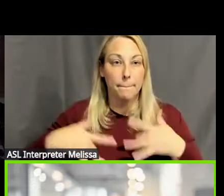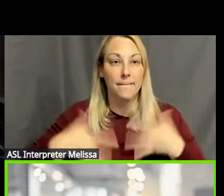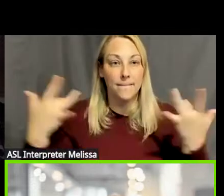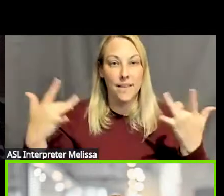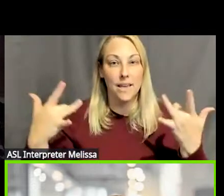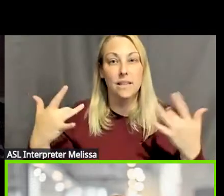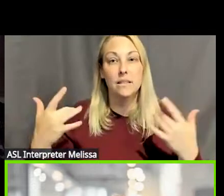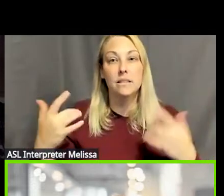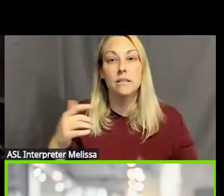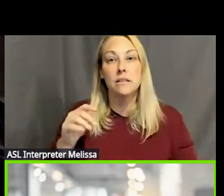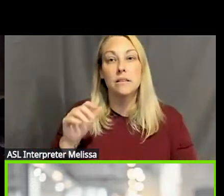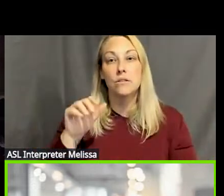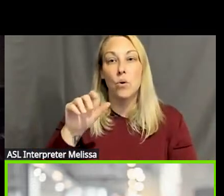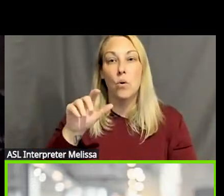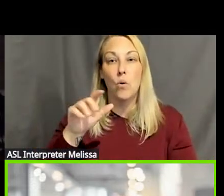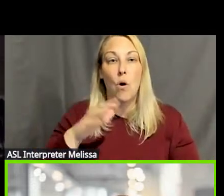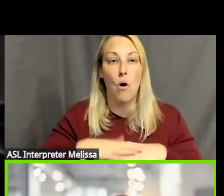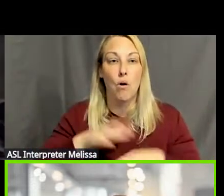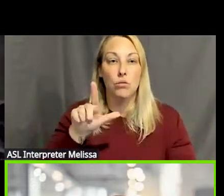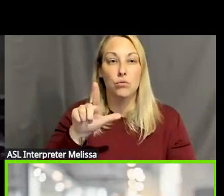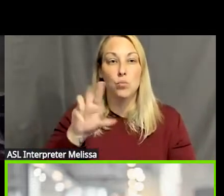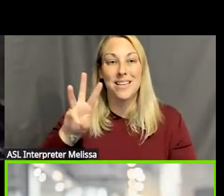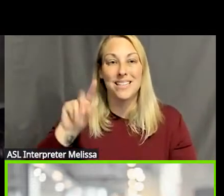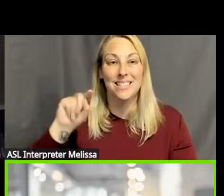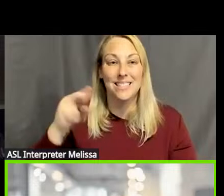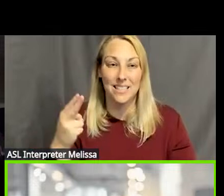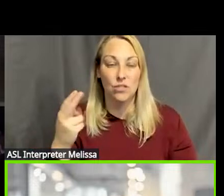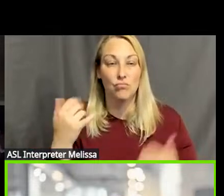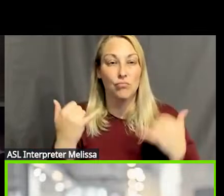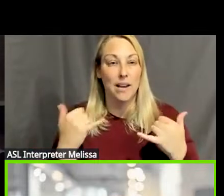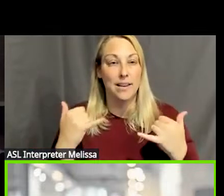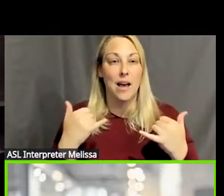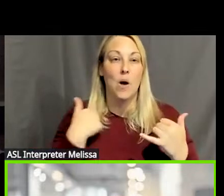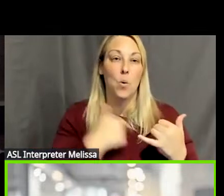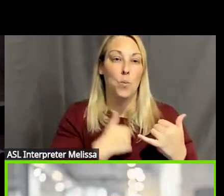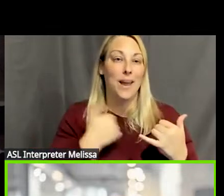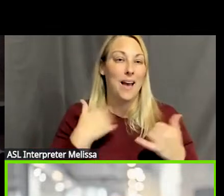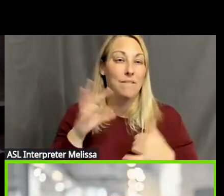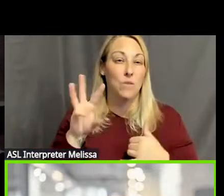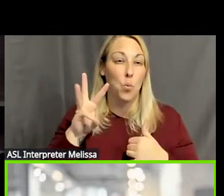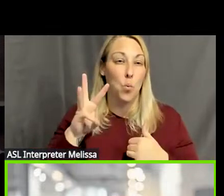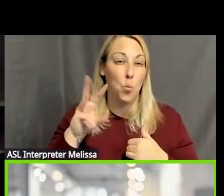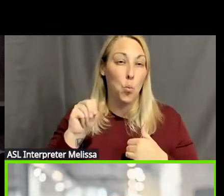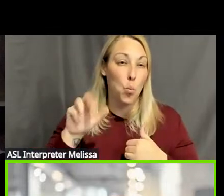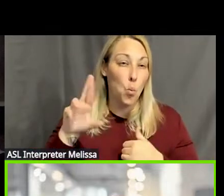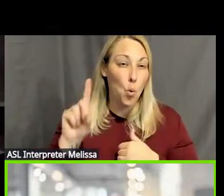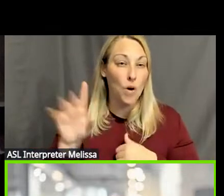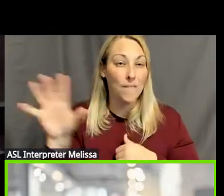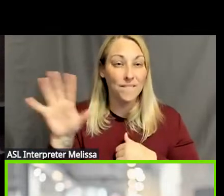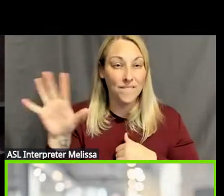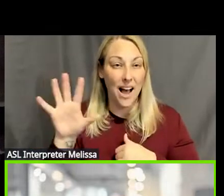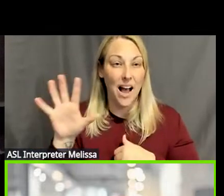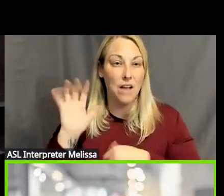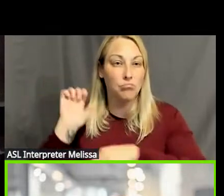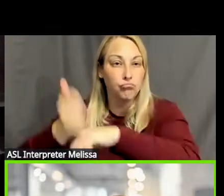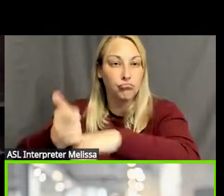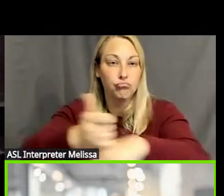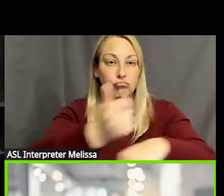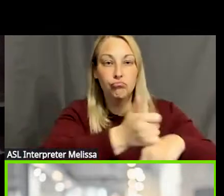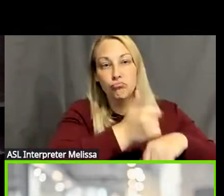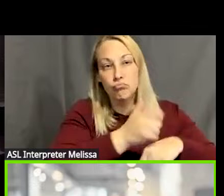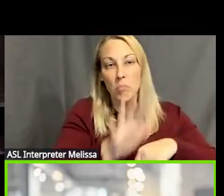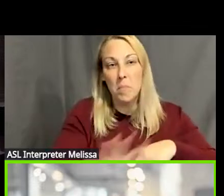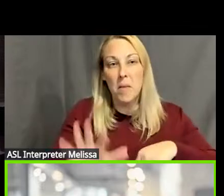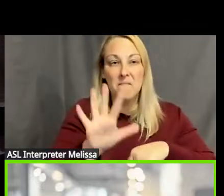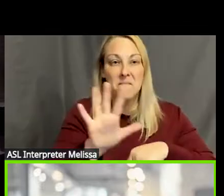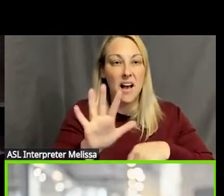have about 7 sites set up all over Ward 5 in Brooklyn and Neckerton and all of that. I'll drop the link